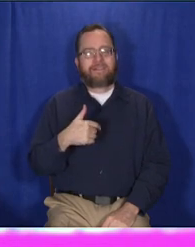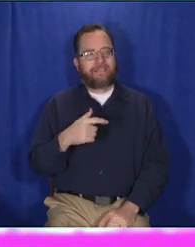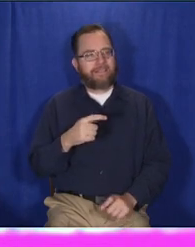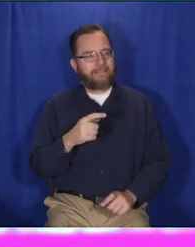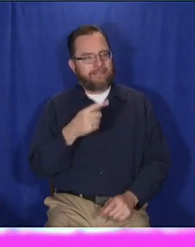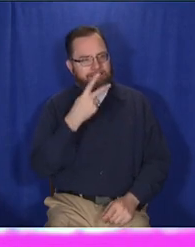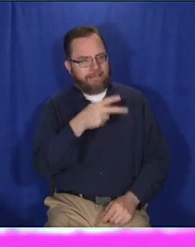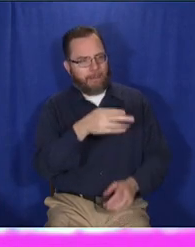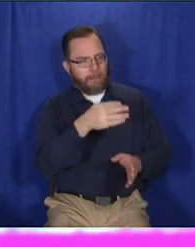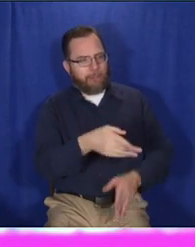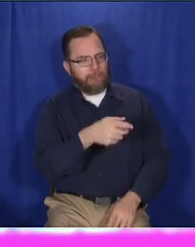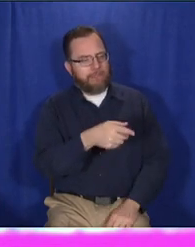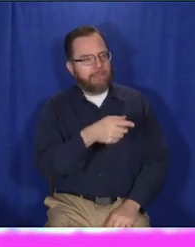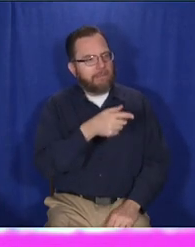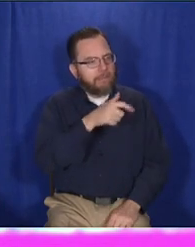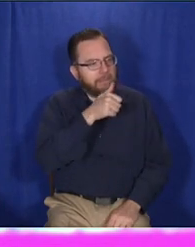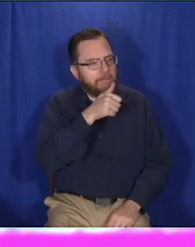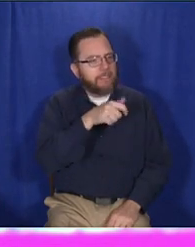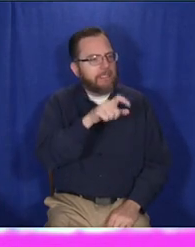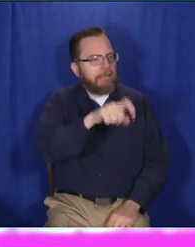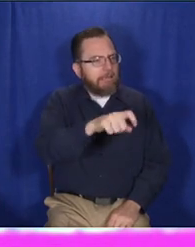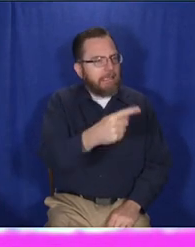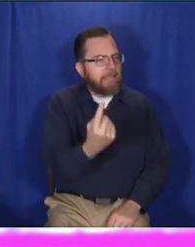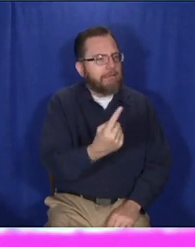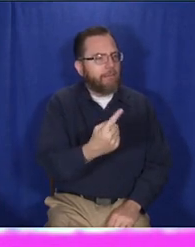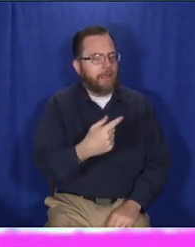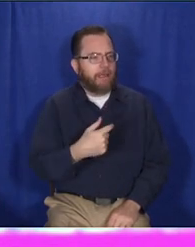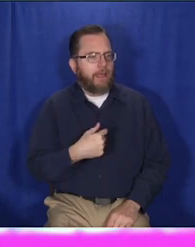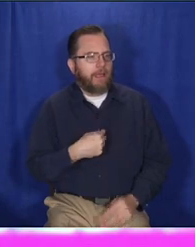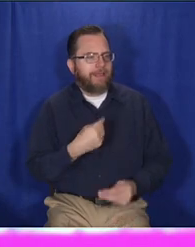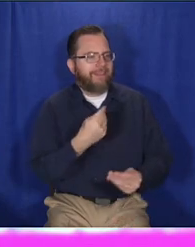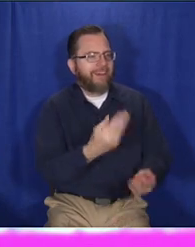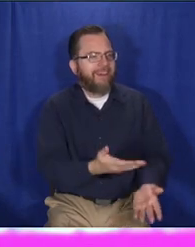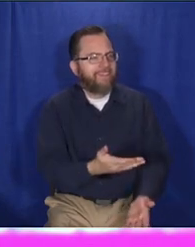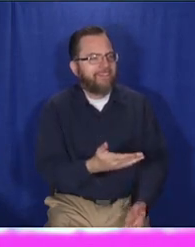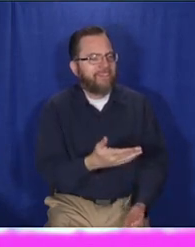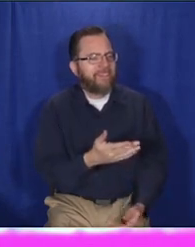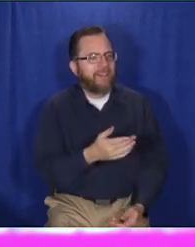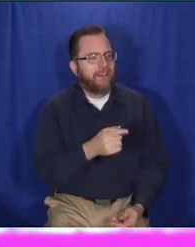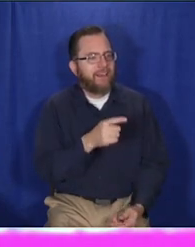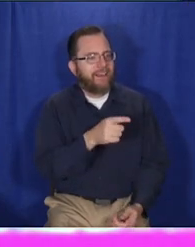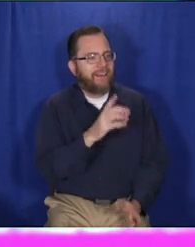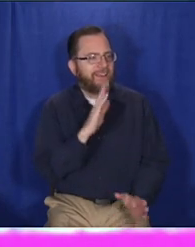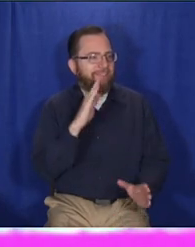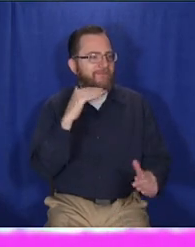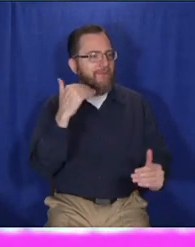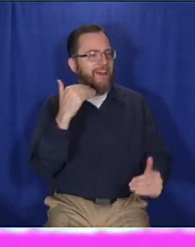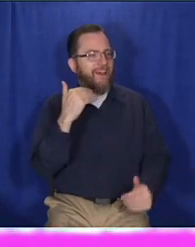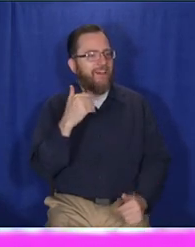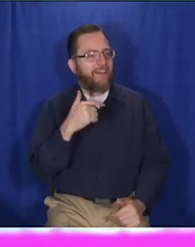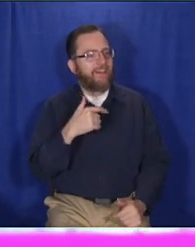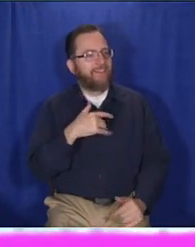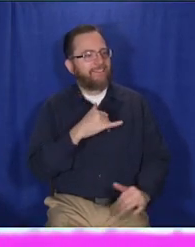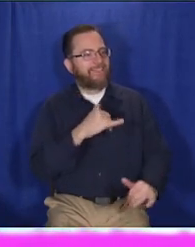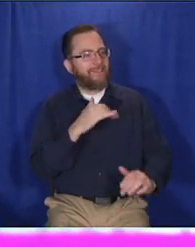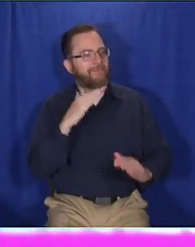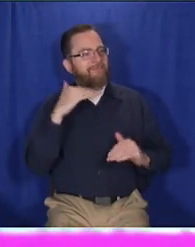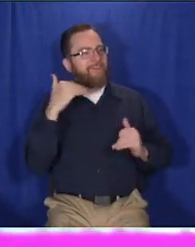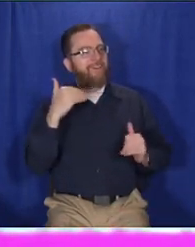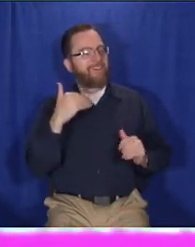need and to see the smile on their face. You know what it feels like to be able to swoop in and to serve